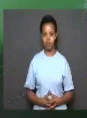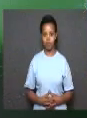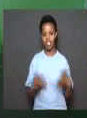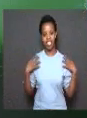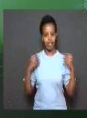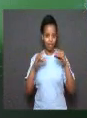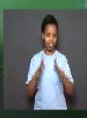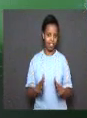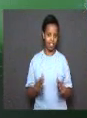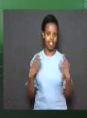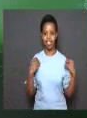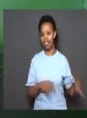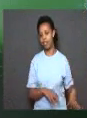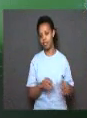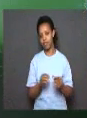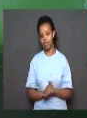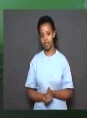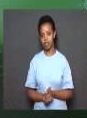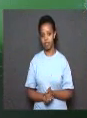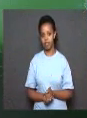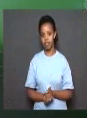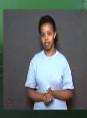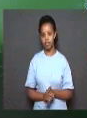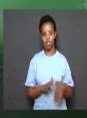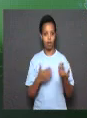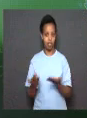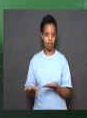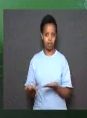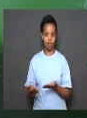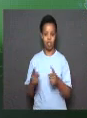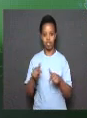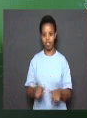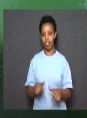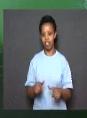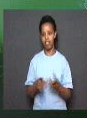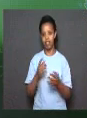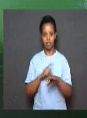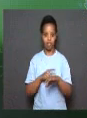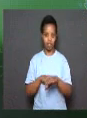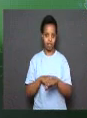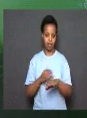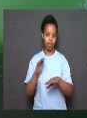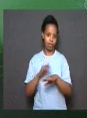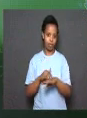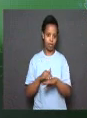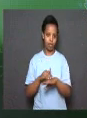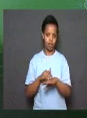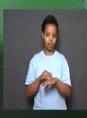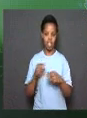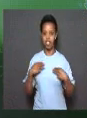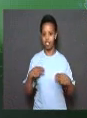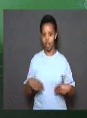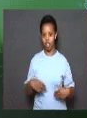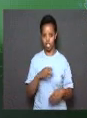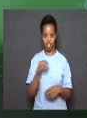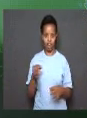Hello, teacher. Hello, students. Welcome to today's lesson on the structure